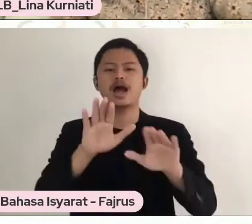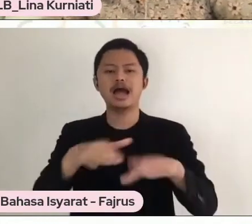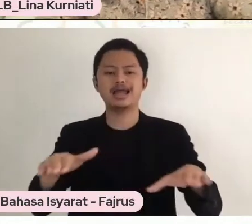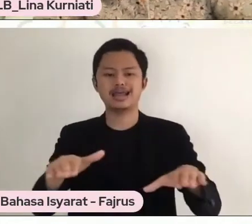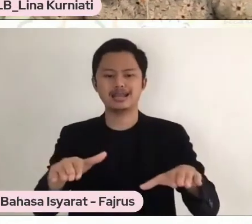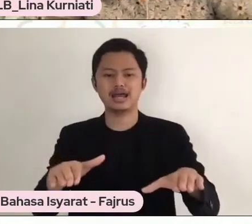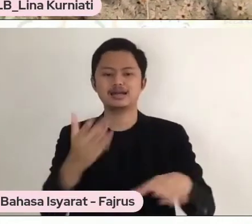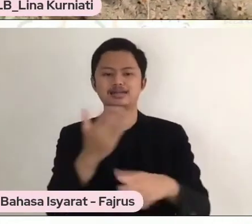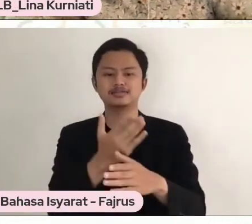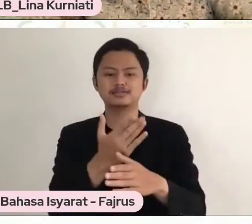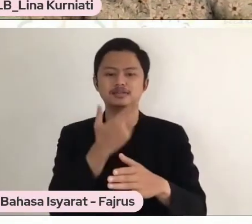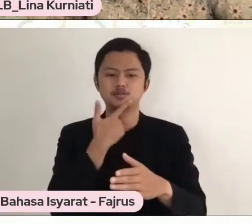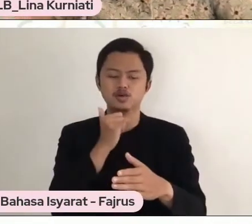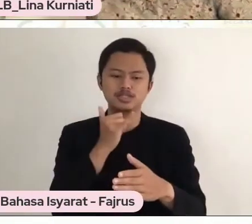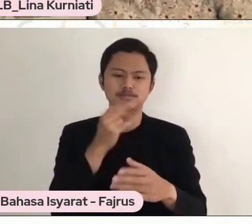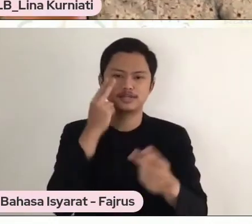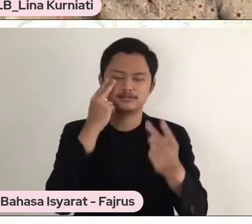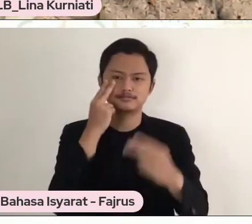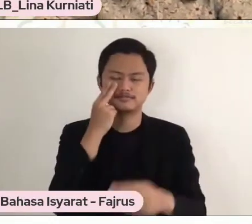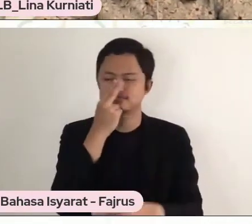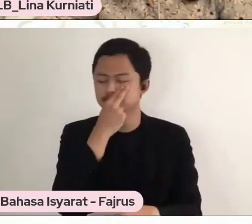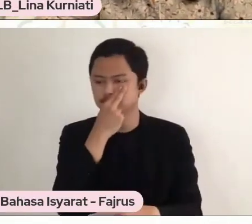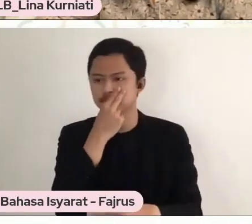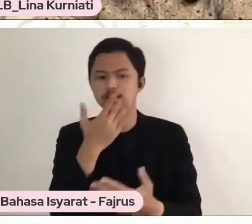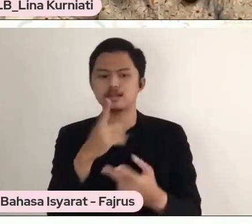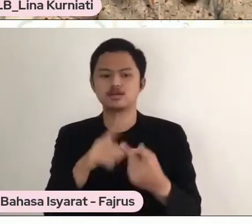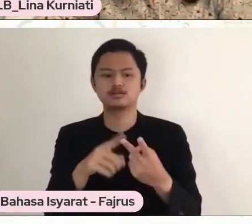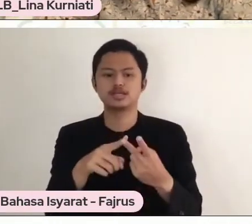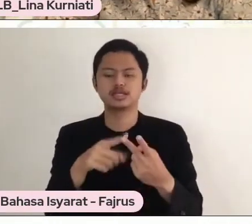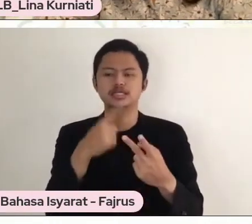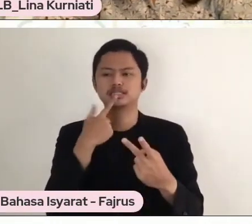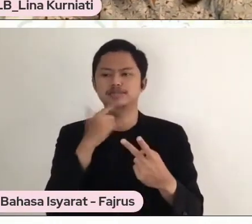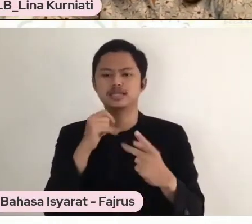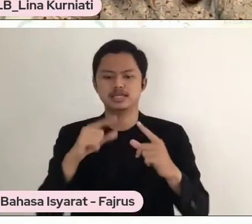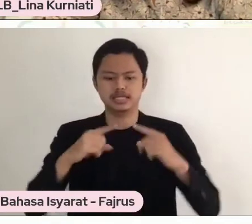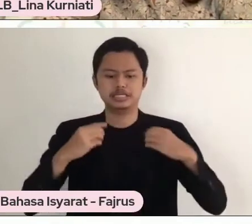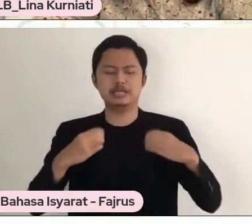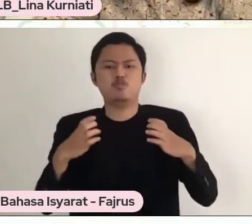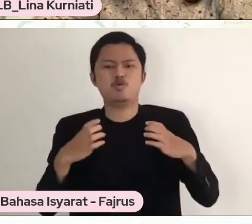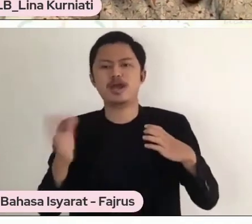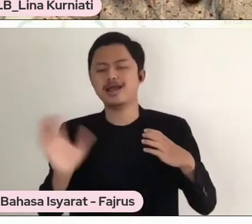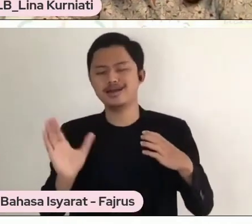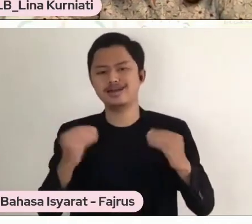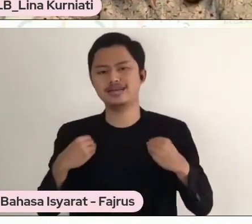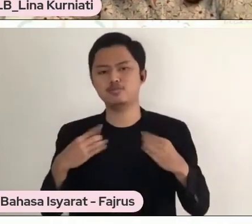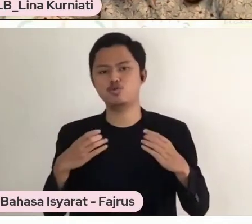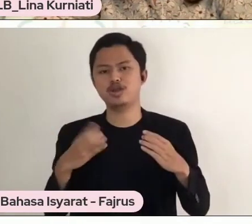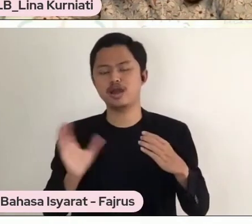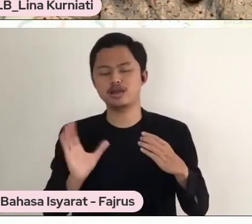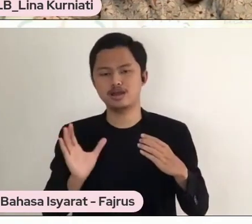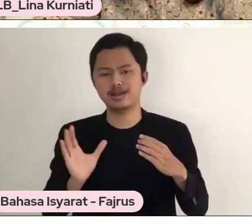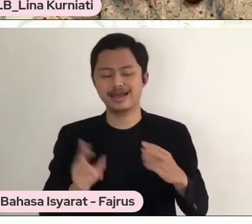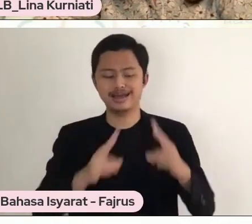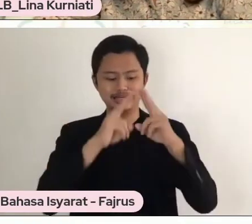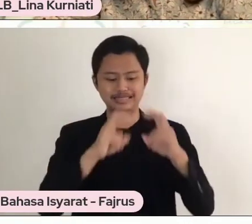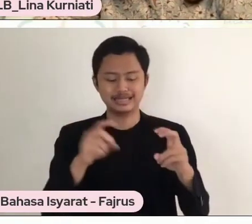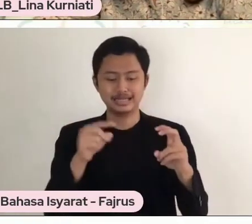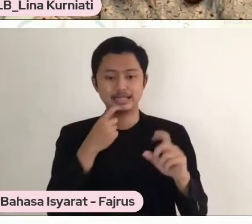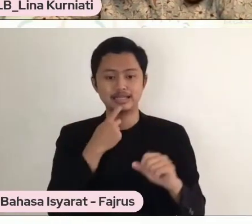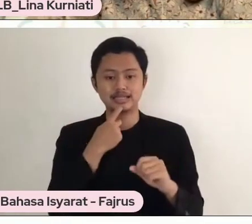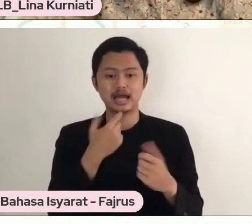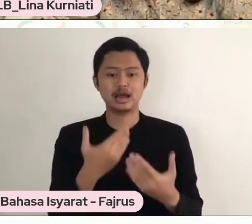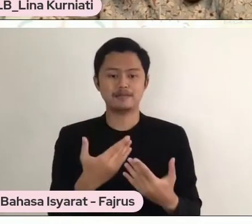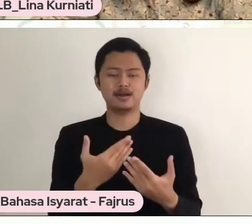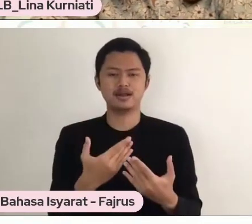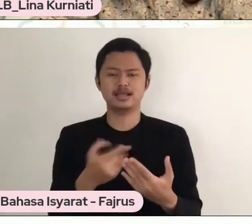visual impairment and multiple disabilities. So we research about expanded core